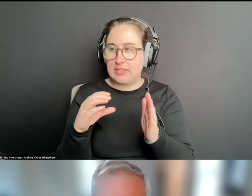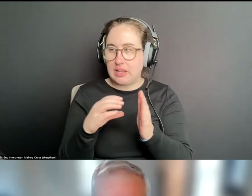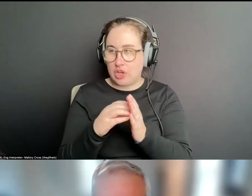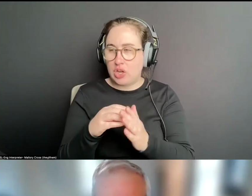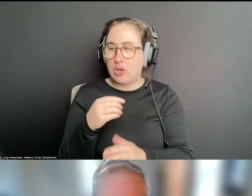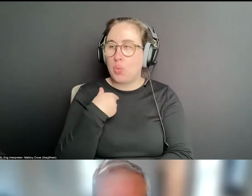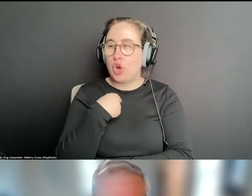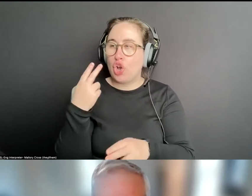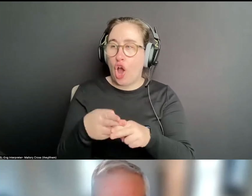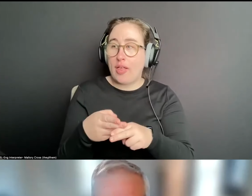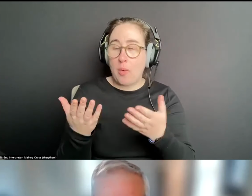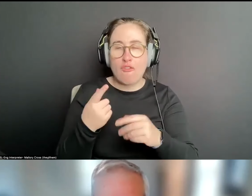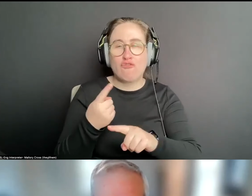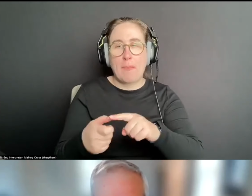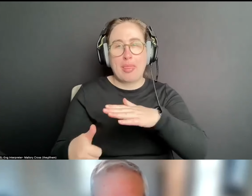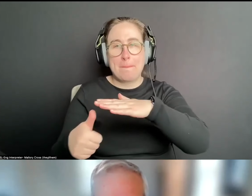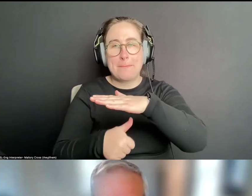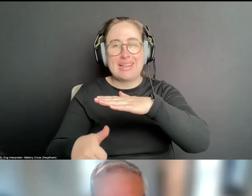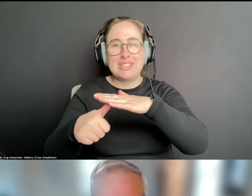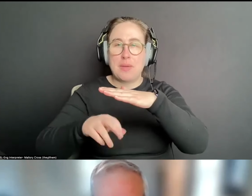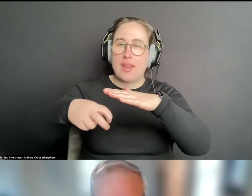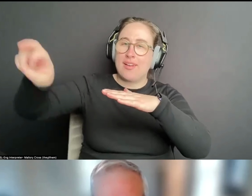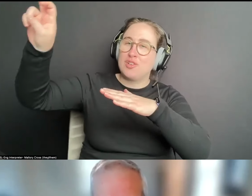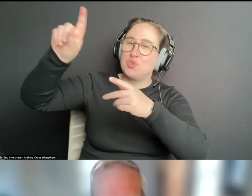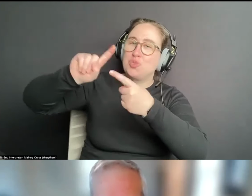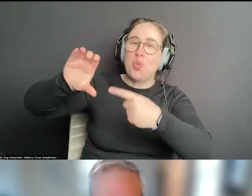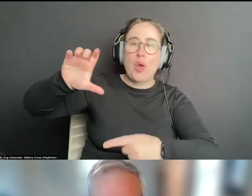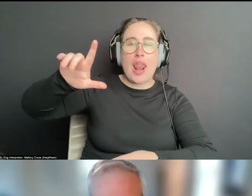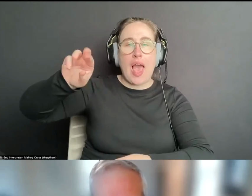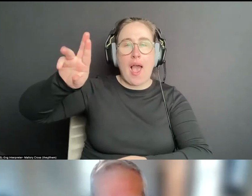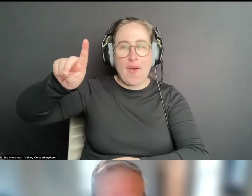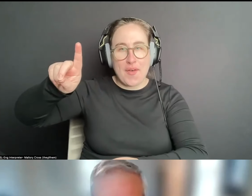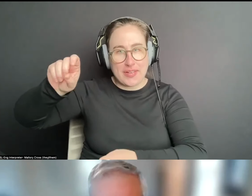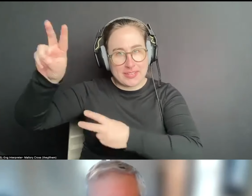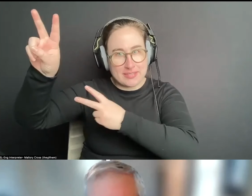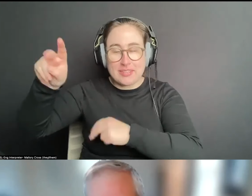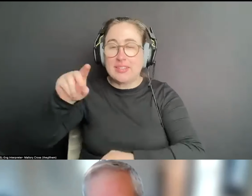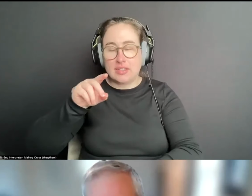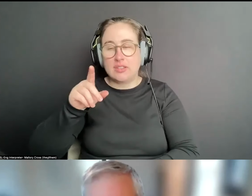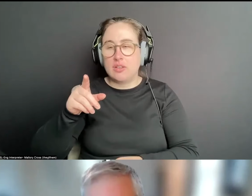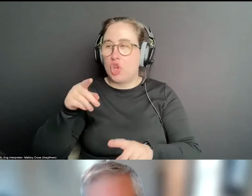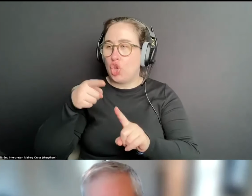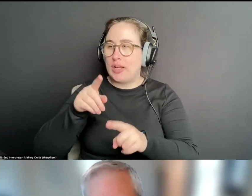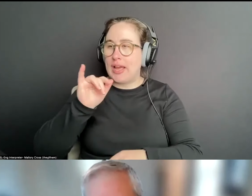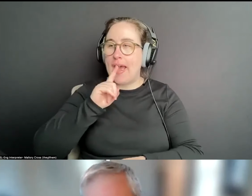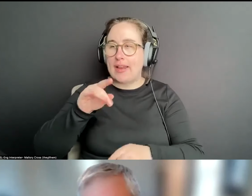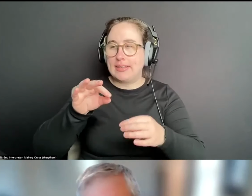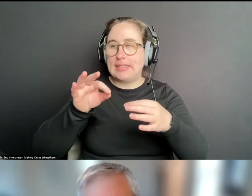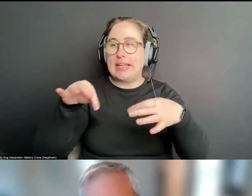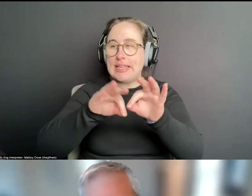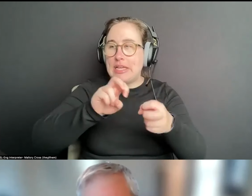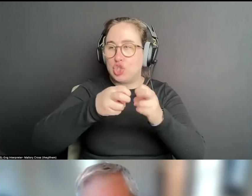calling it From the Basement to the Cloud, and really looking at key issues of preservation, digitization,